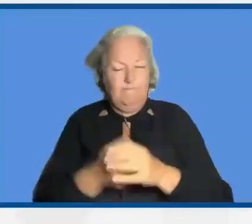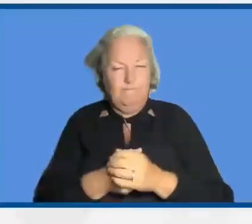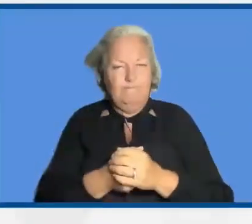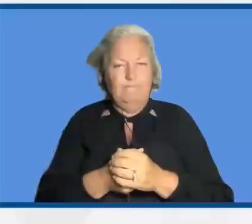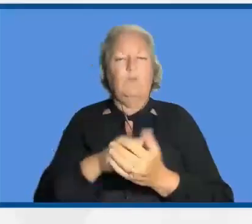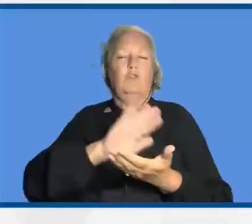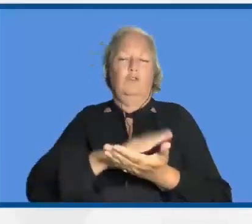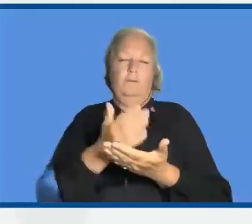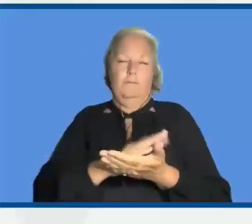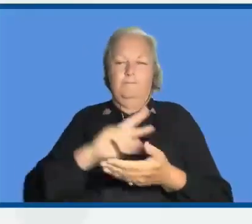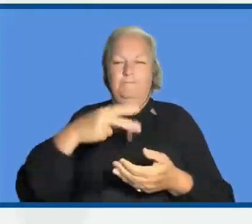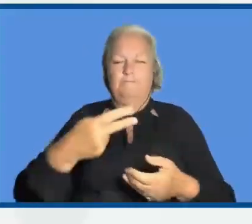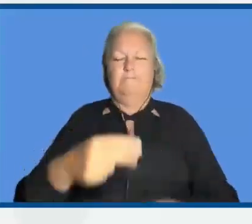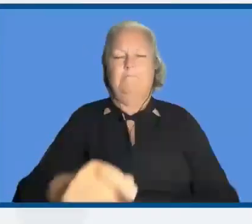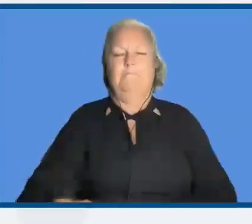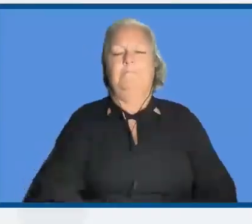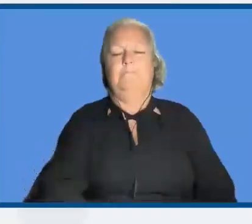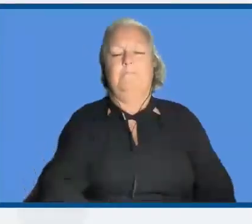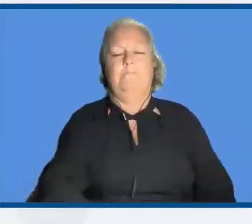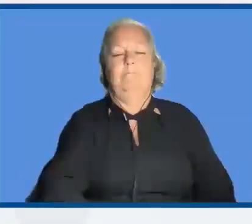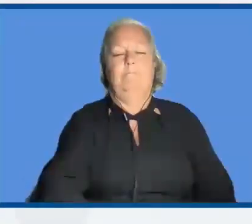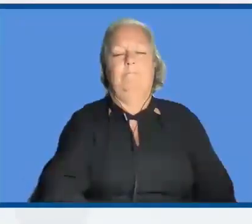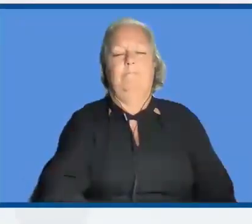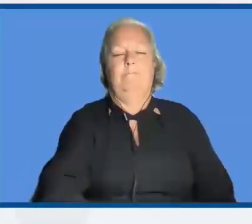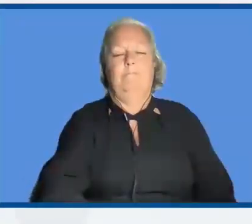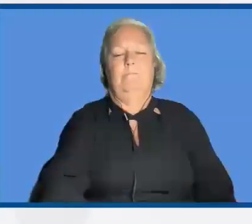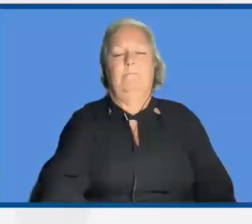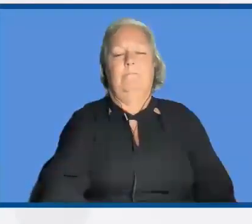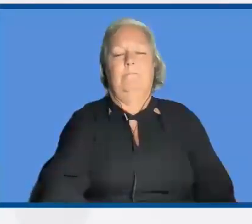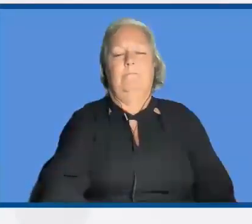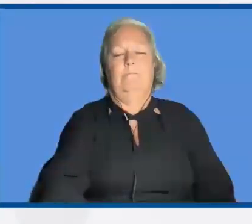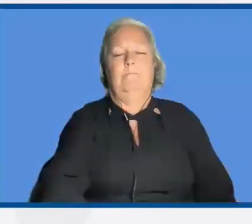prepared. But for this third year,